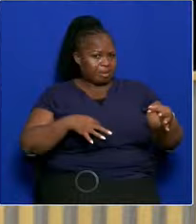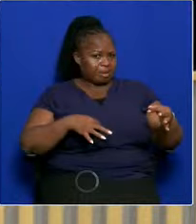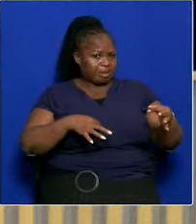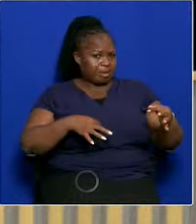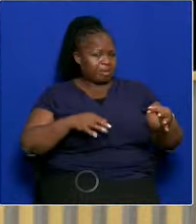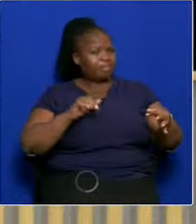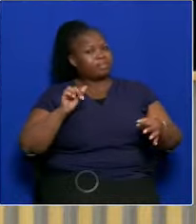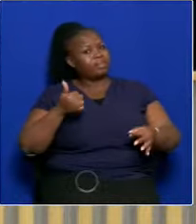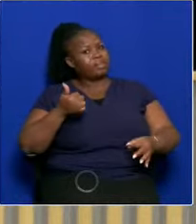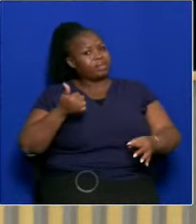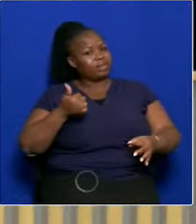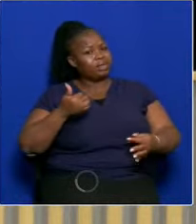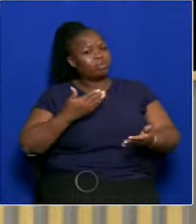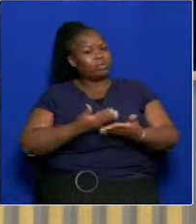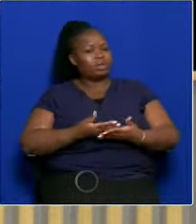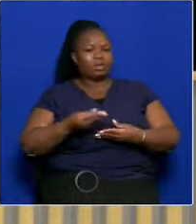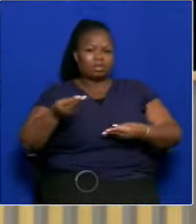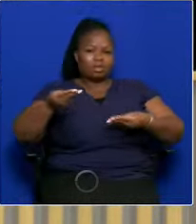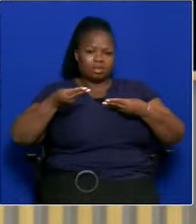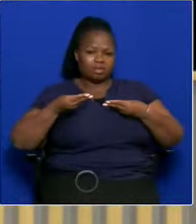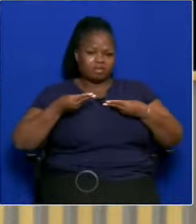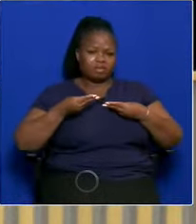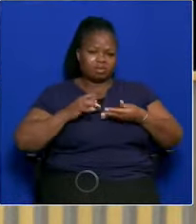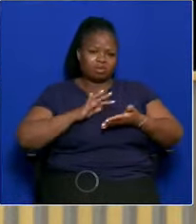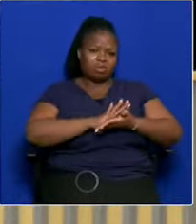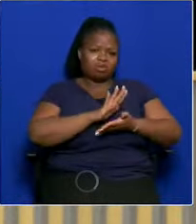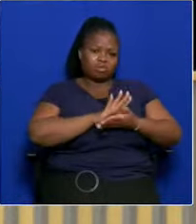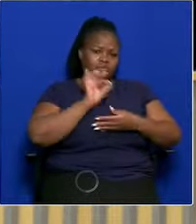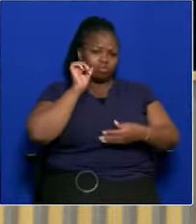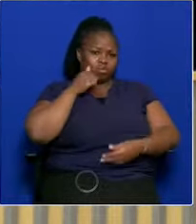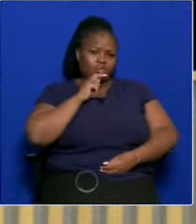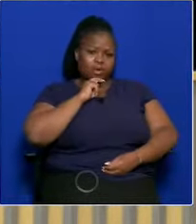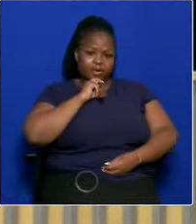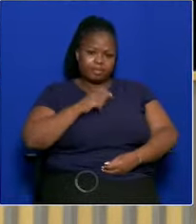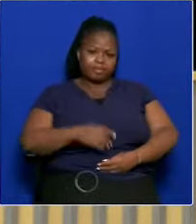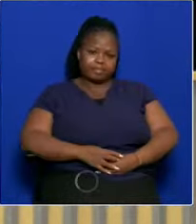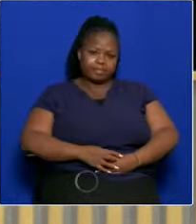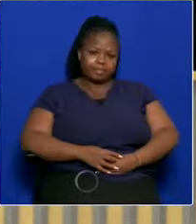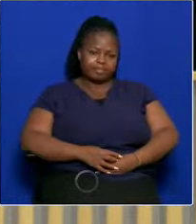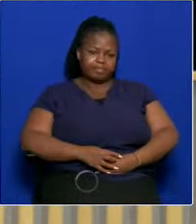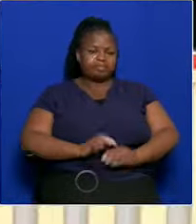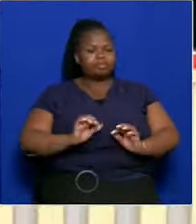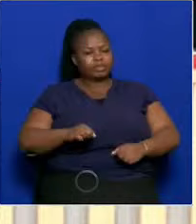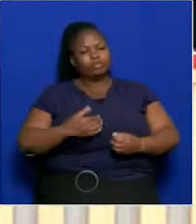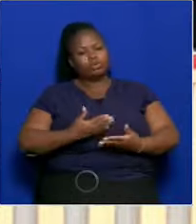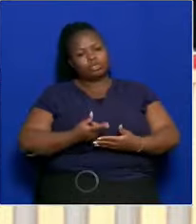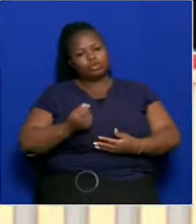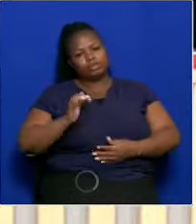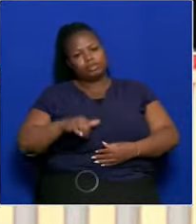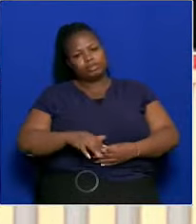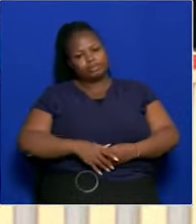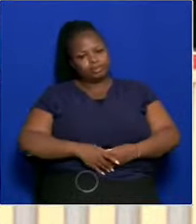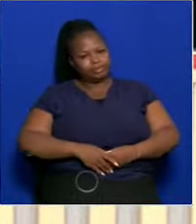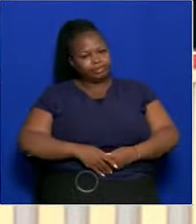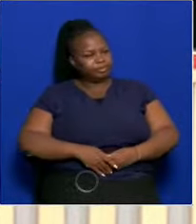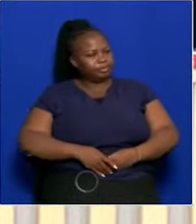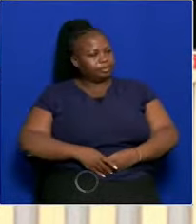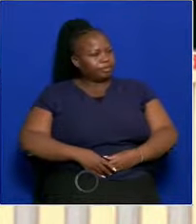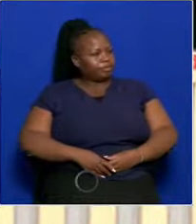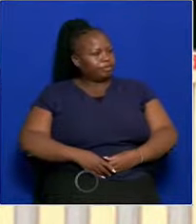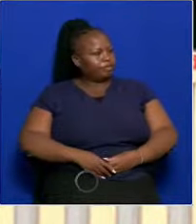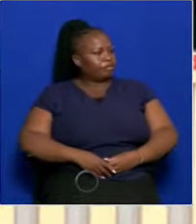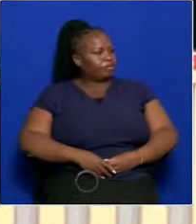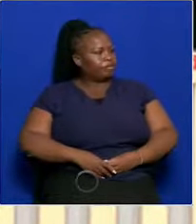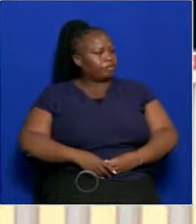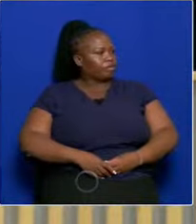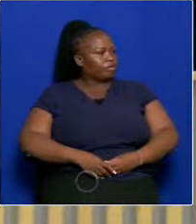us copy tomorrow morning? Yes, Chair, we can This- do so. I suppose without, And